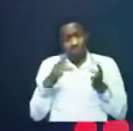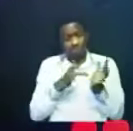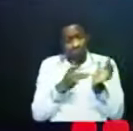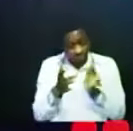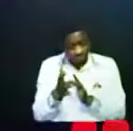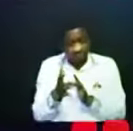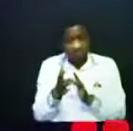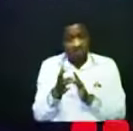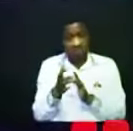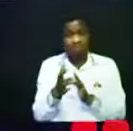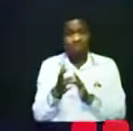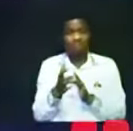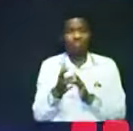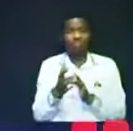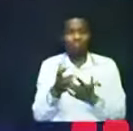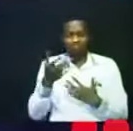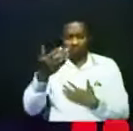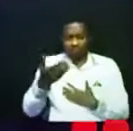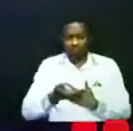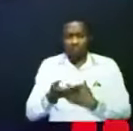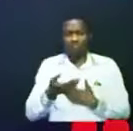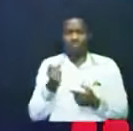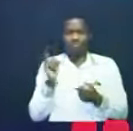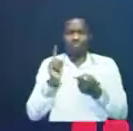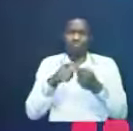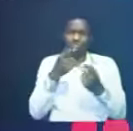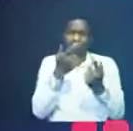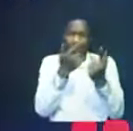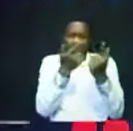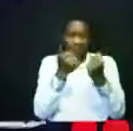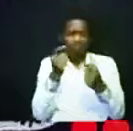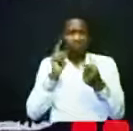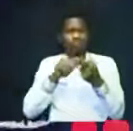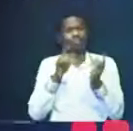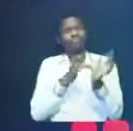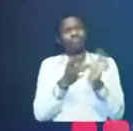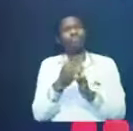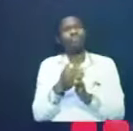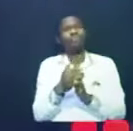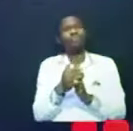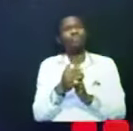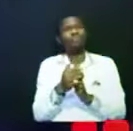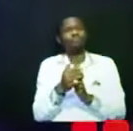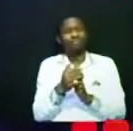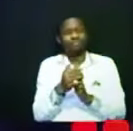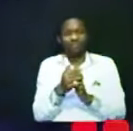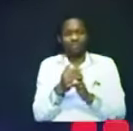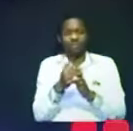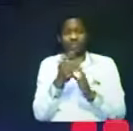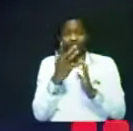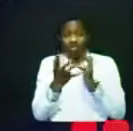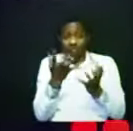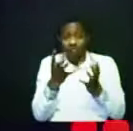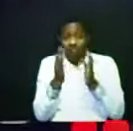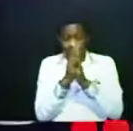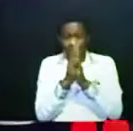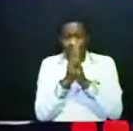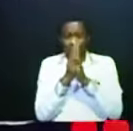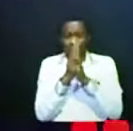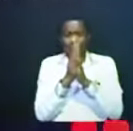I invite you to come to him by praying this simple prayer after